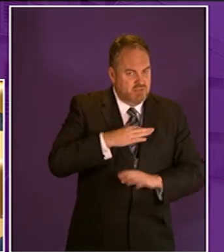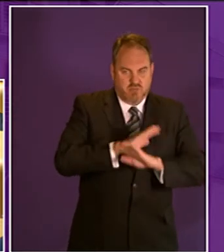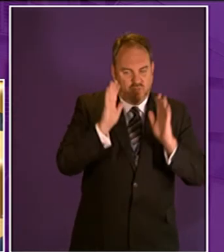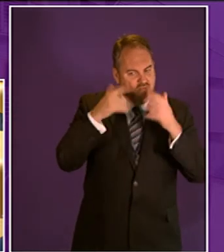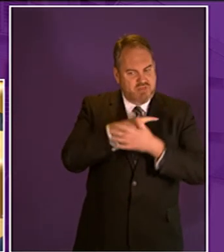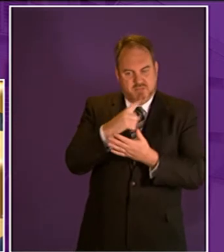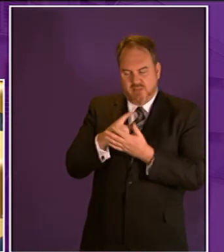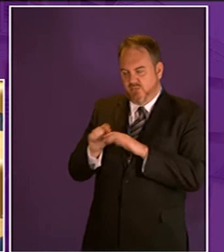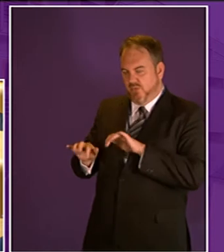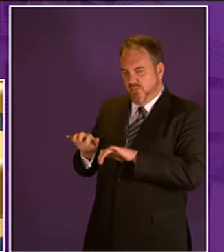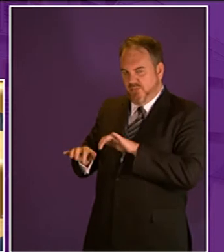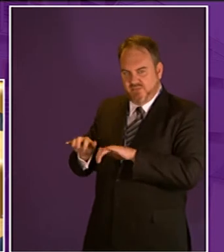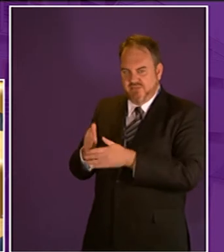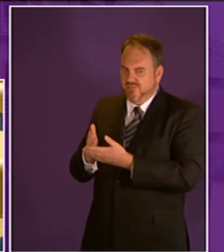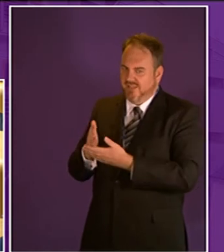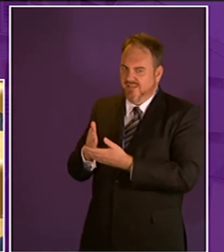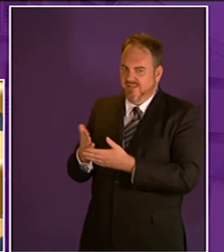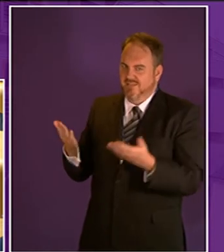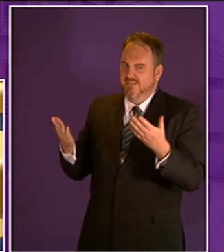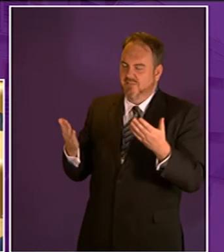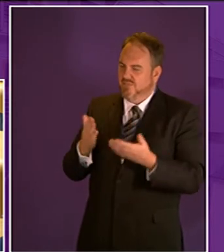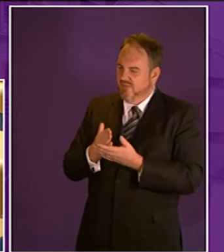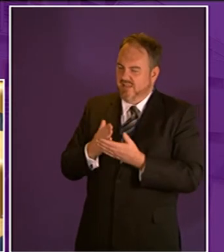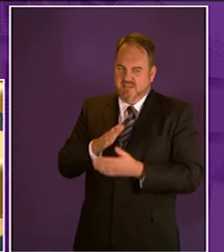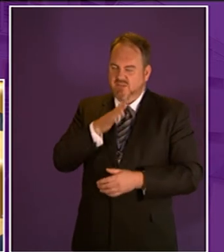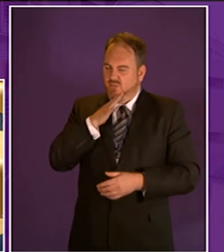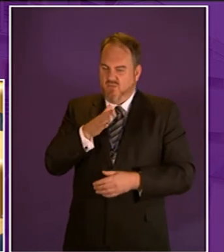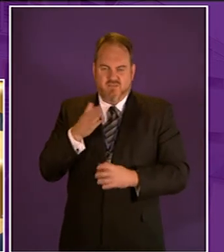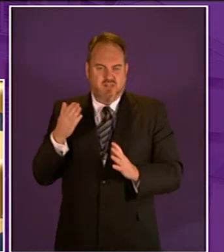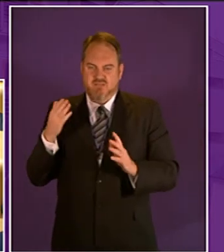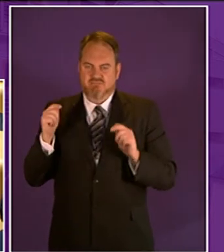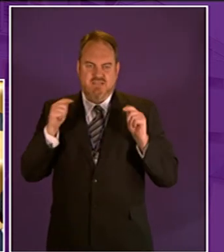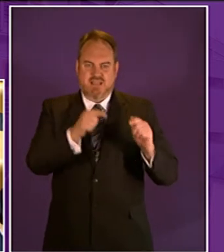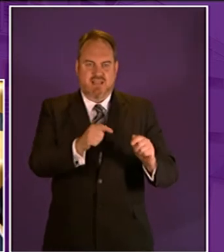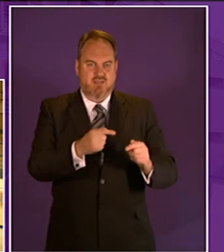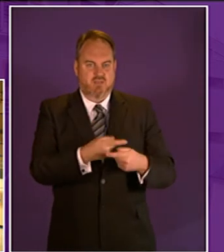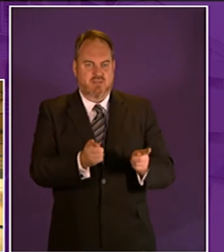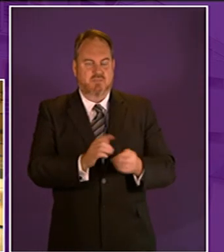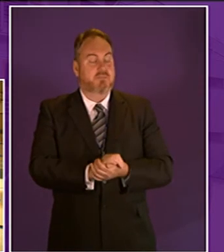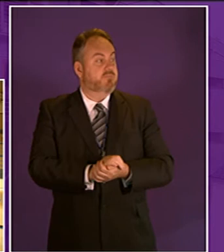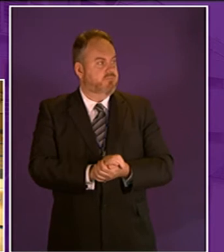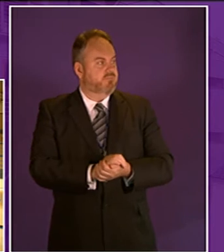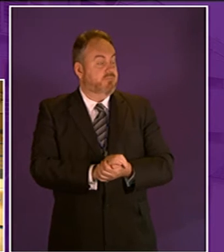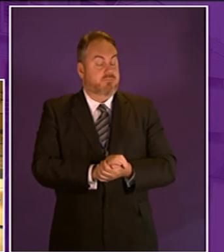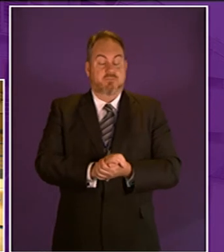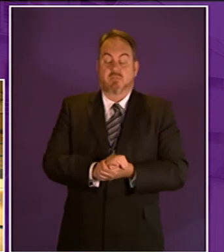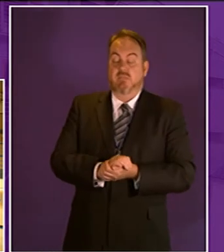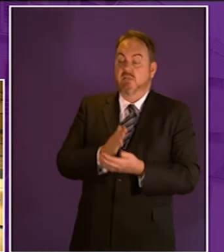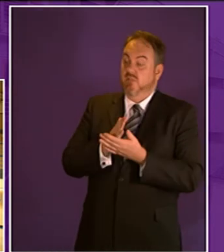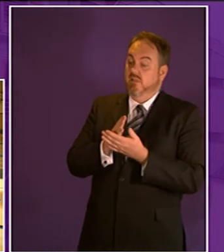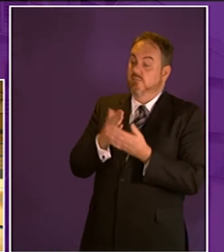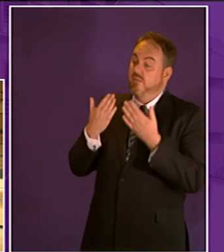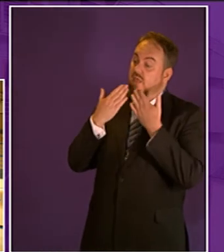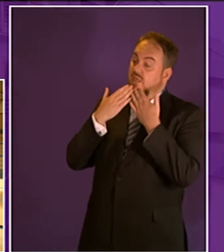hacking scandal, which I'm sure all of us find unjustifiable and abhorrent. Cabinet Secretary. Can I thank